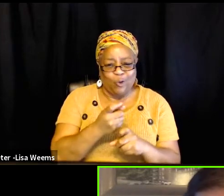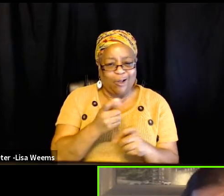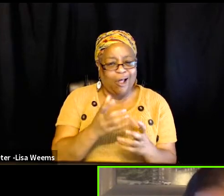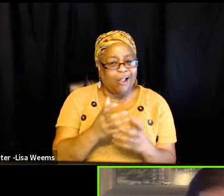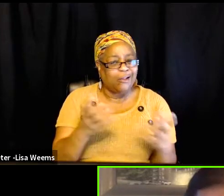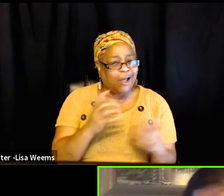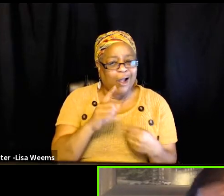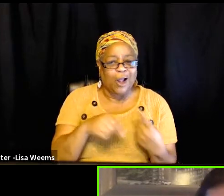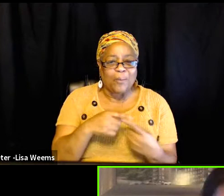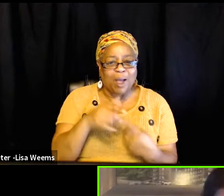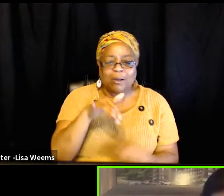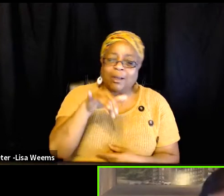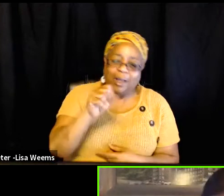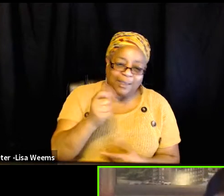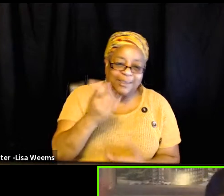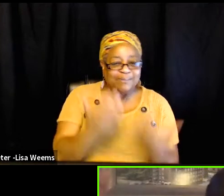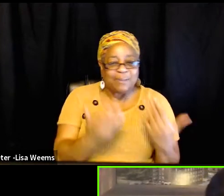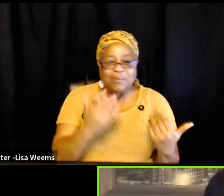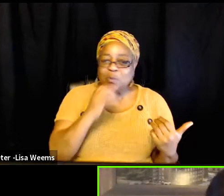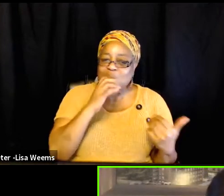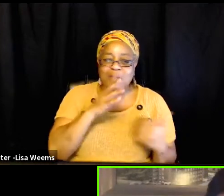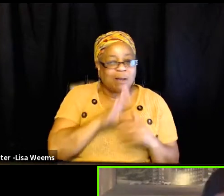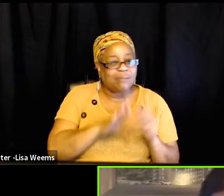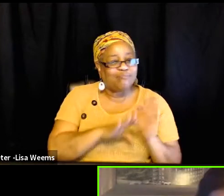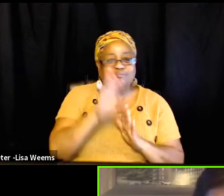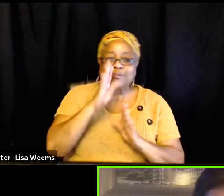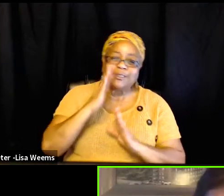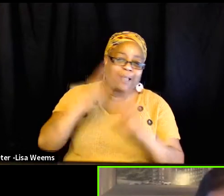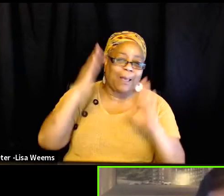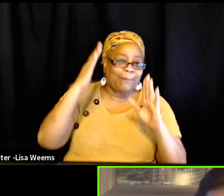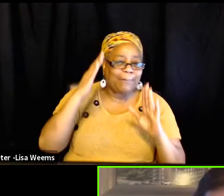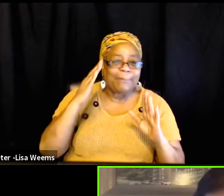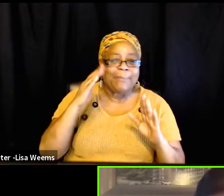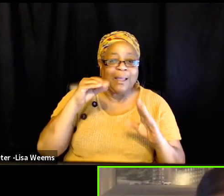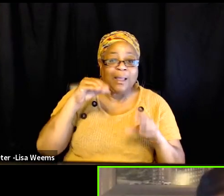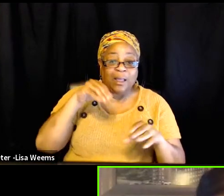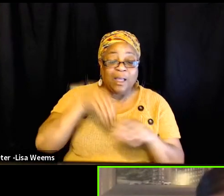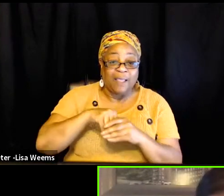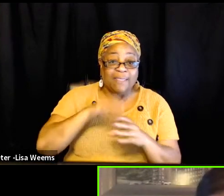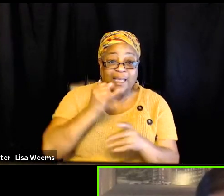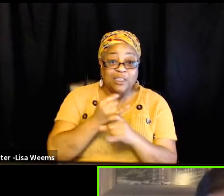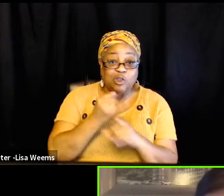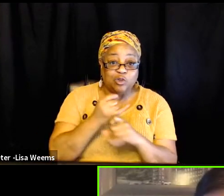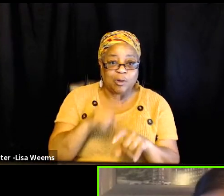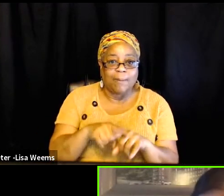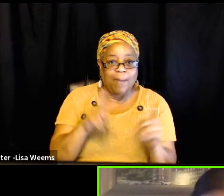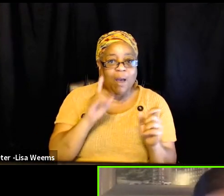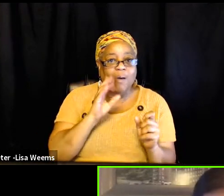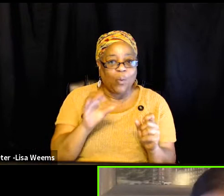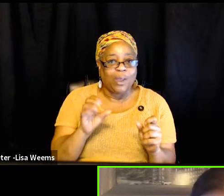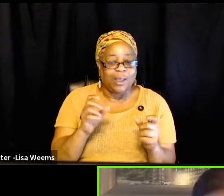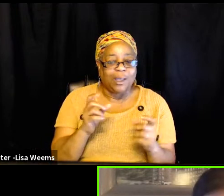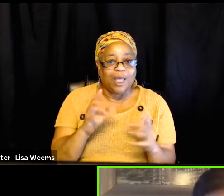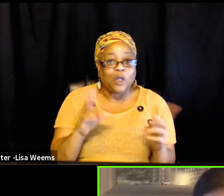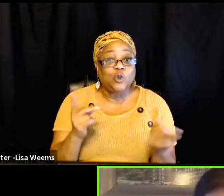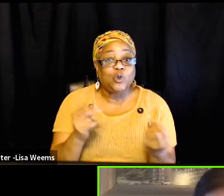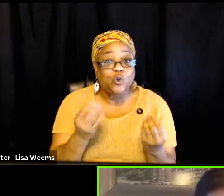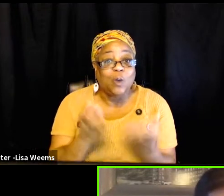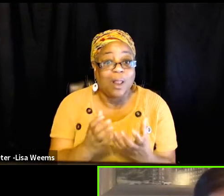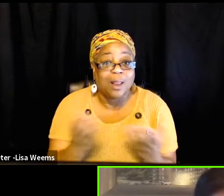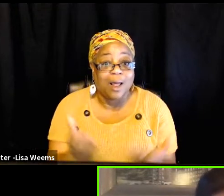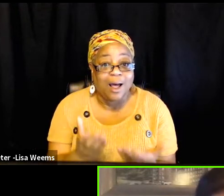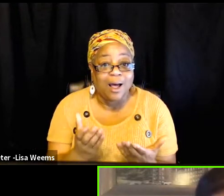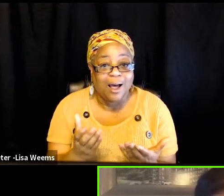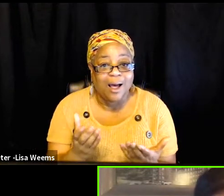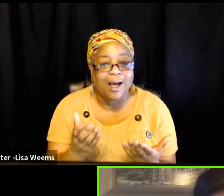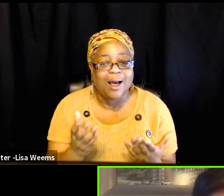you know, yes, we may not be way up the totem pole within the institution, but we can get away with a lot because we're doing a lot of our work through the